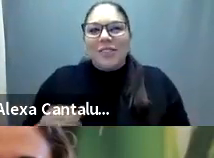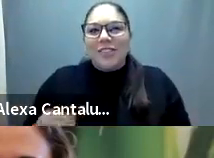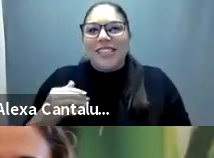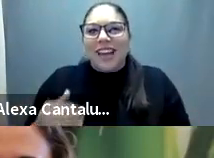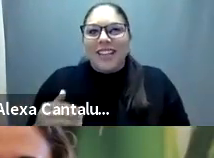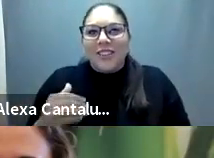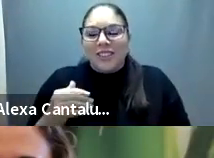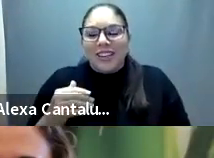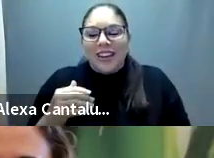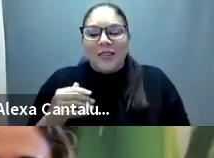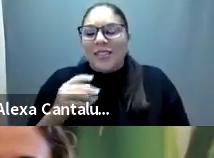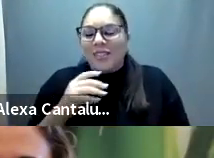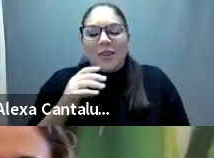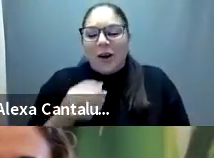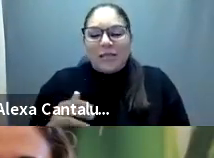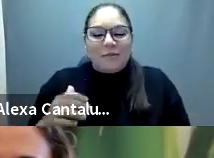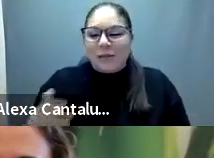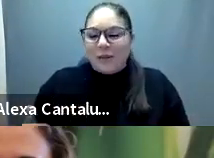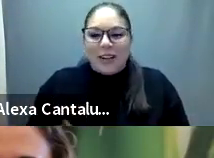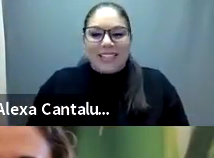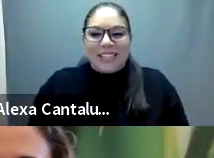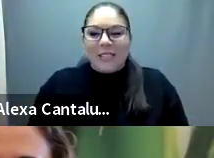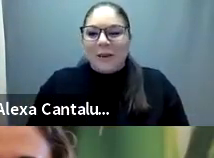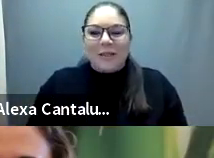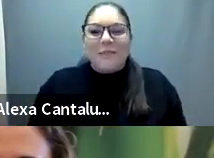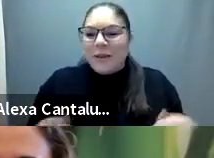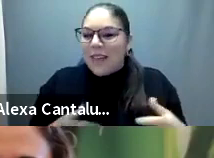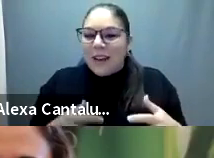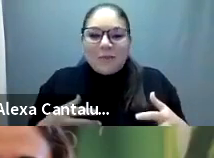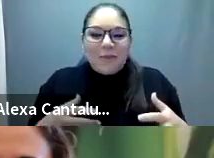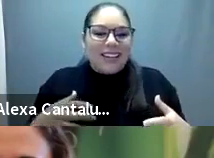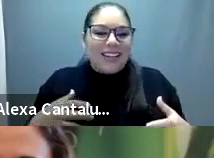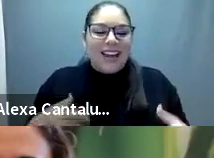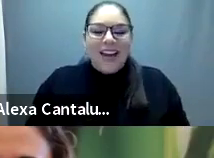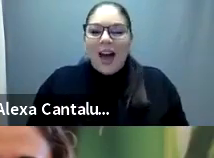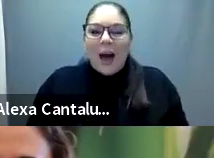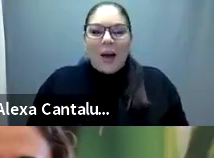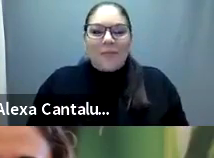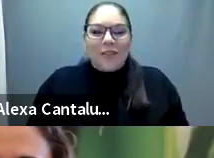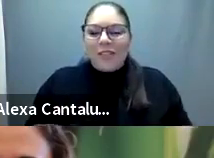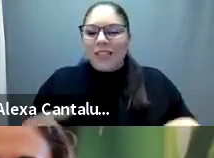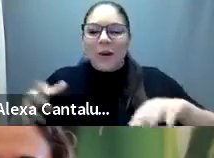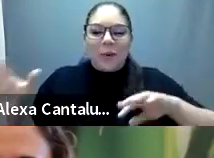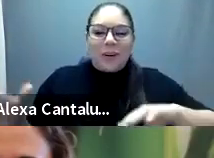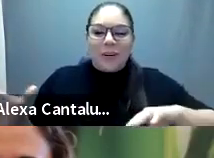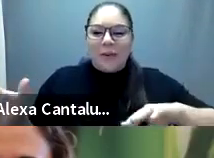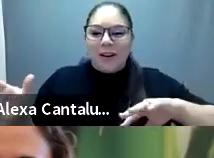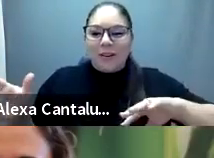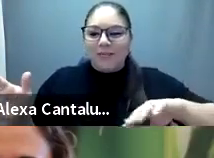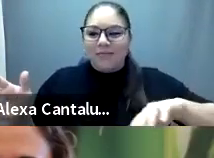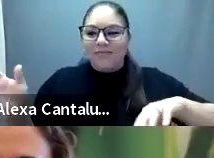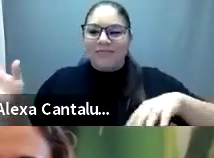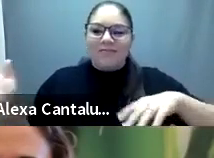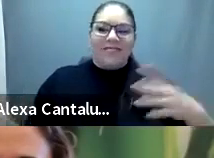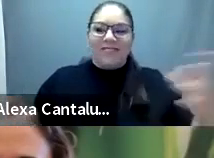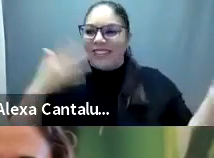it was such an awesome experience, and to be able to be with everybody and just like not worry